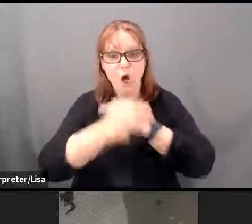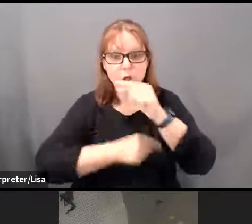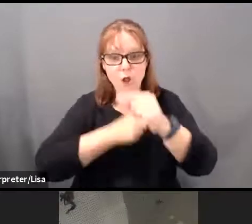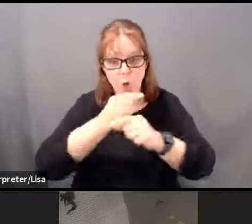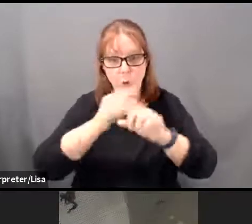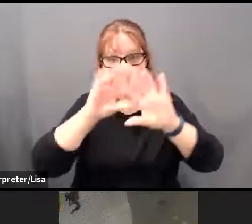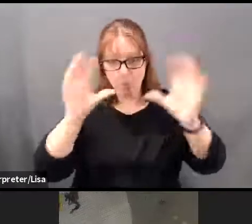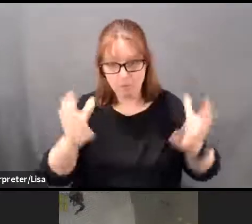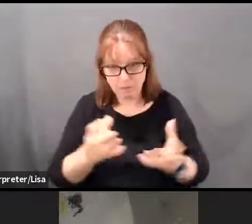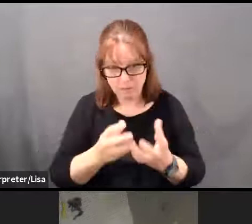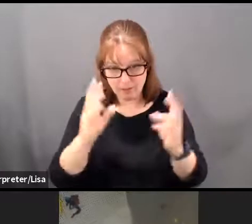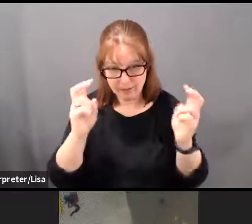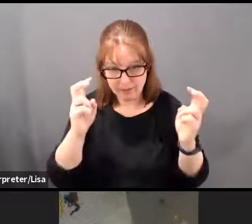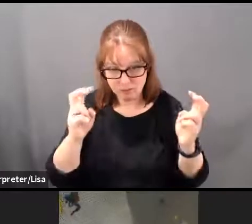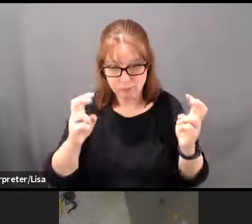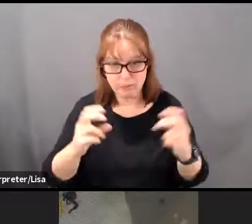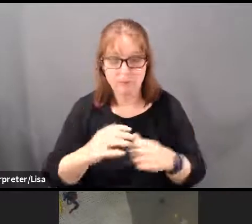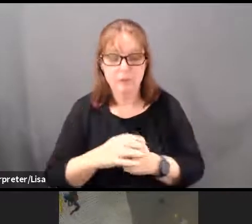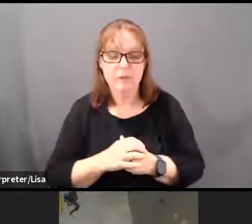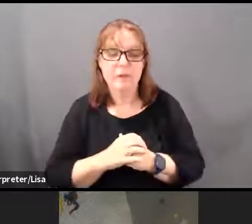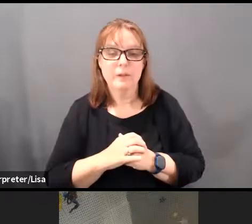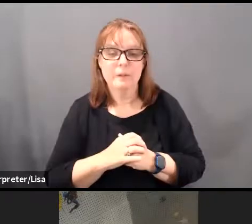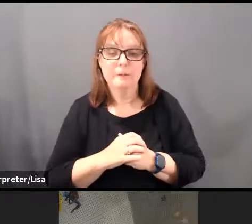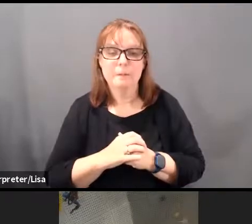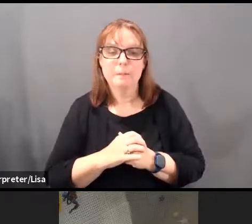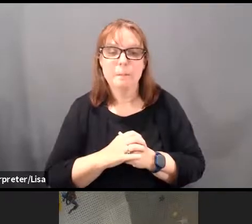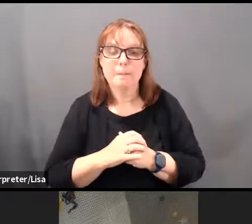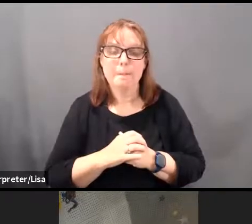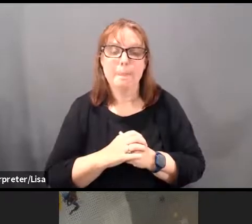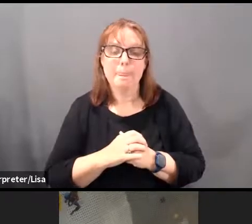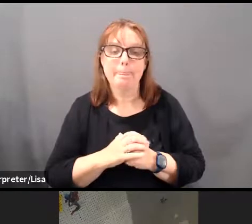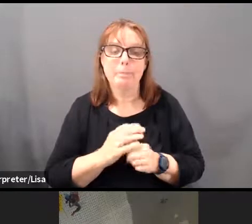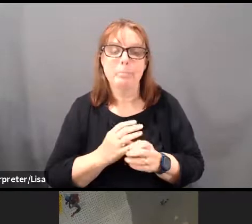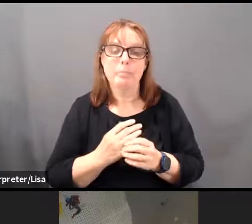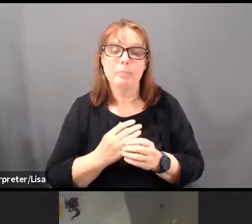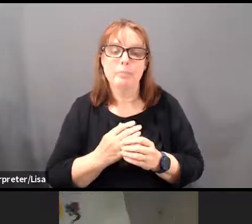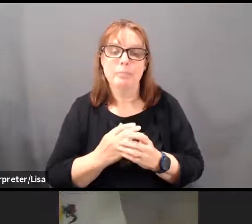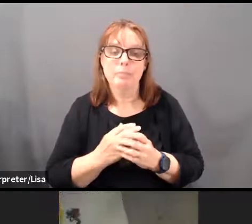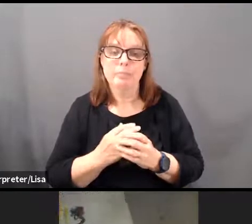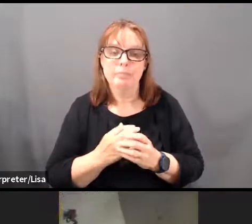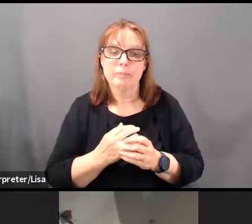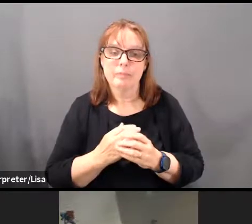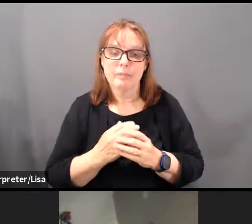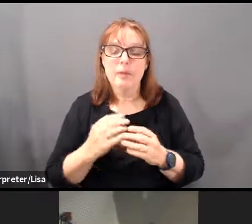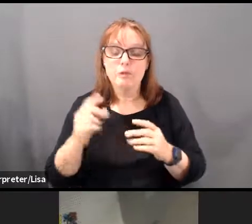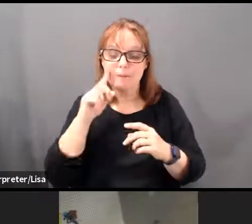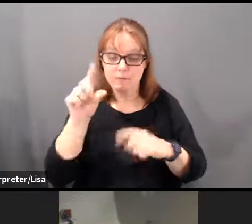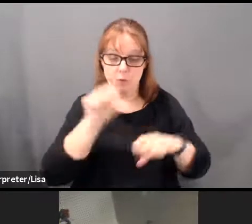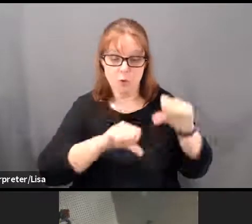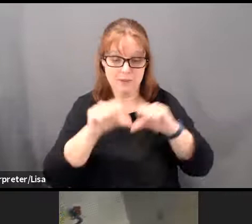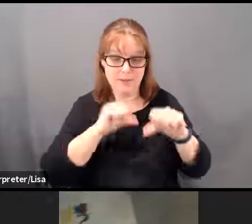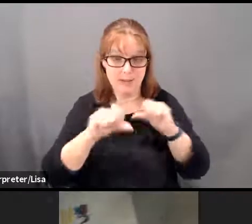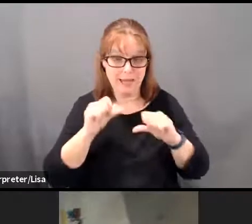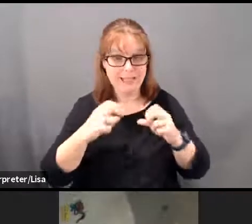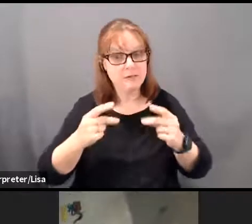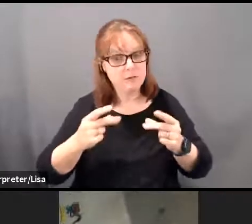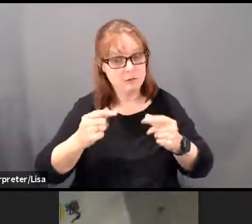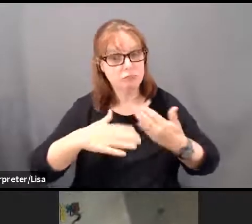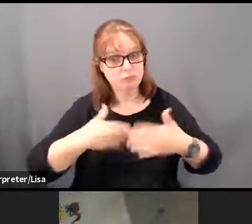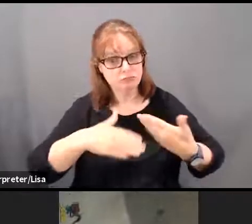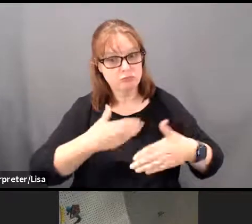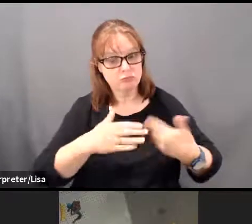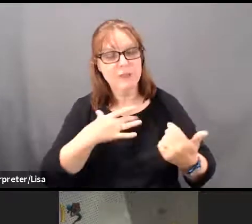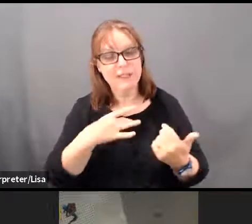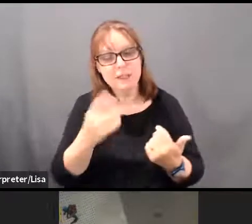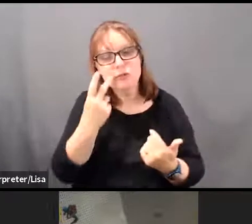me, one of the things I thought was very exciting about this was, one, to actually have the science move this quickly was possible